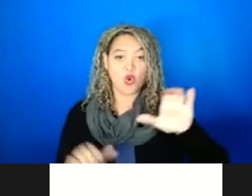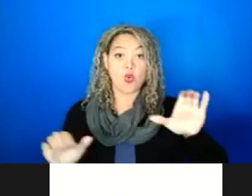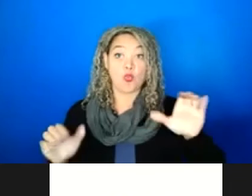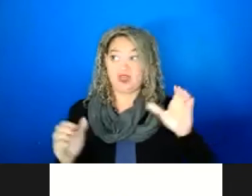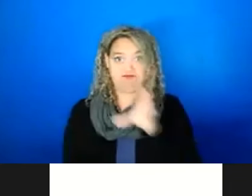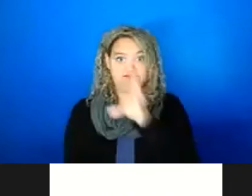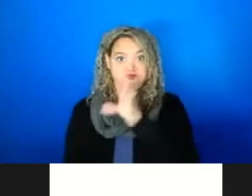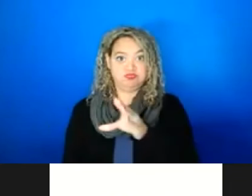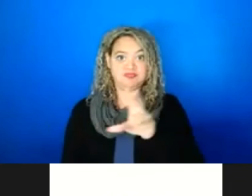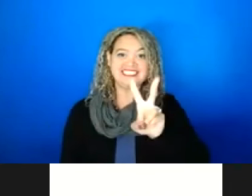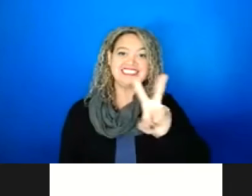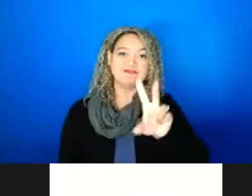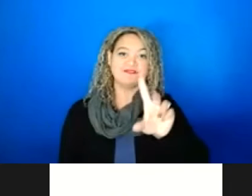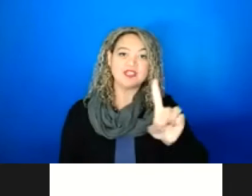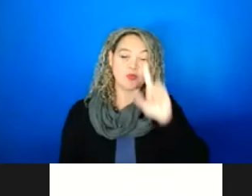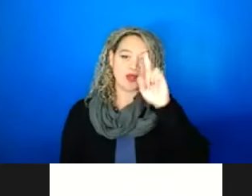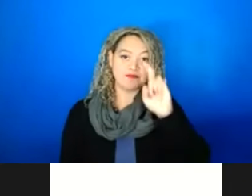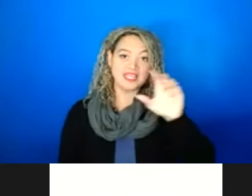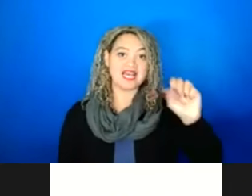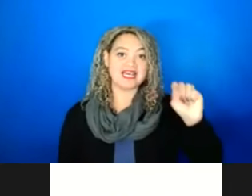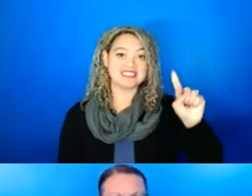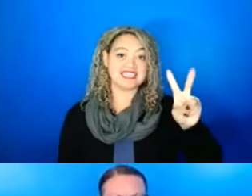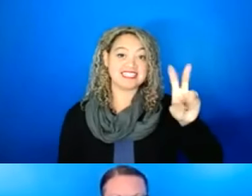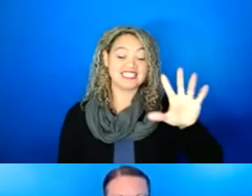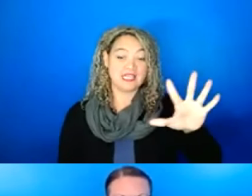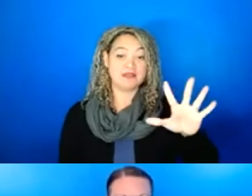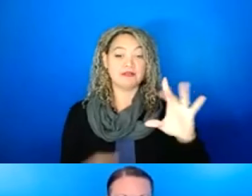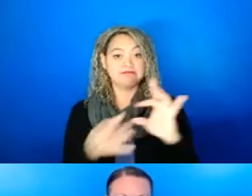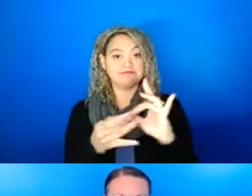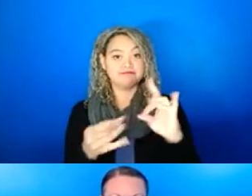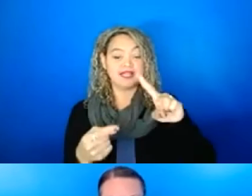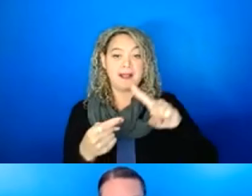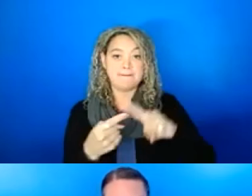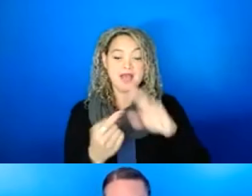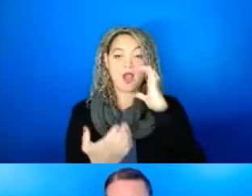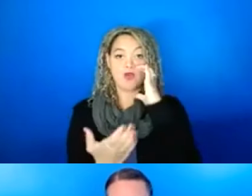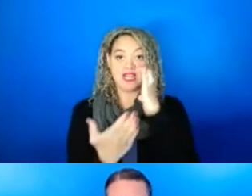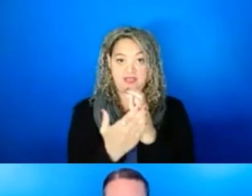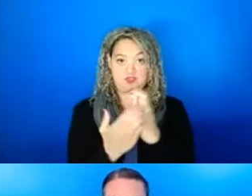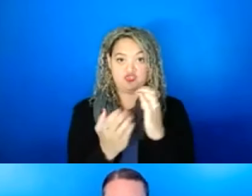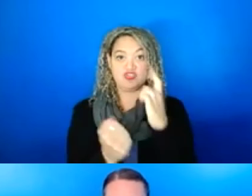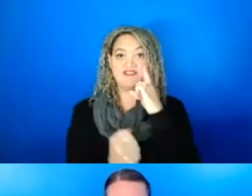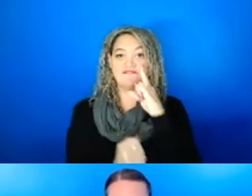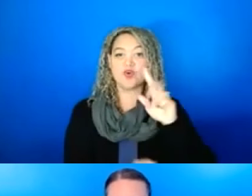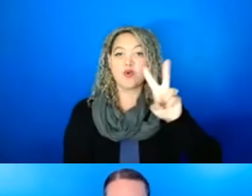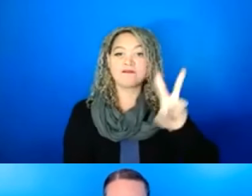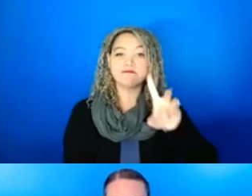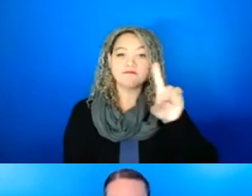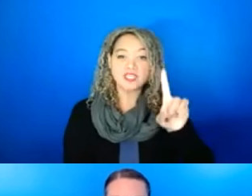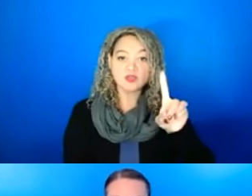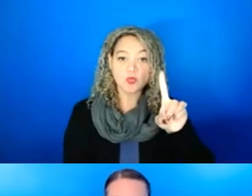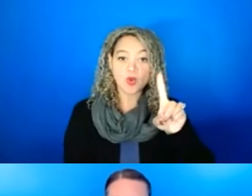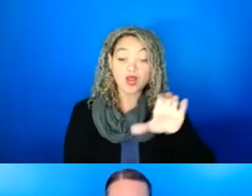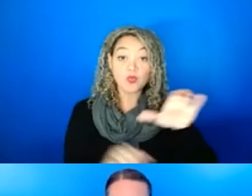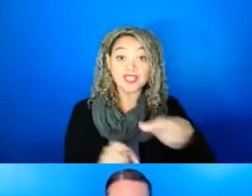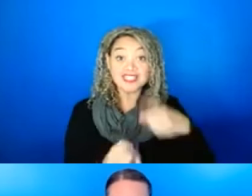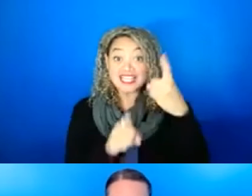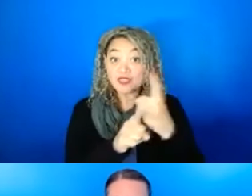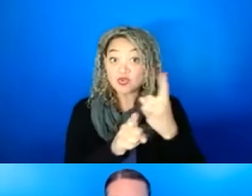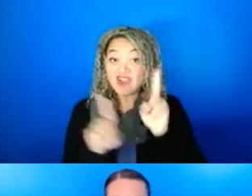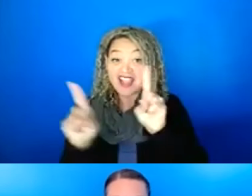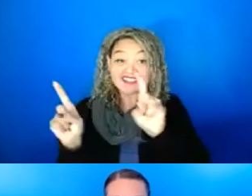of Steve Koslin's claims about imagery in V1. Did the right experiment,